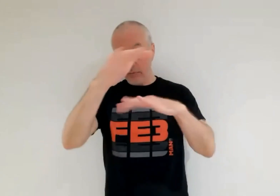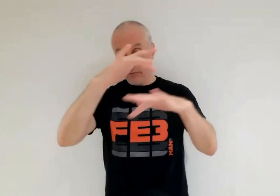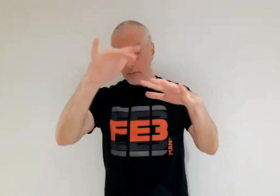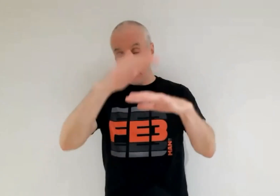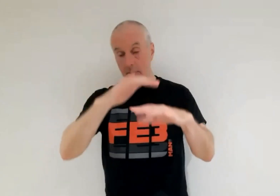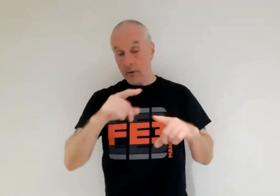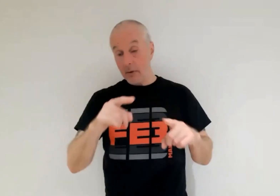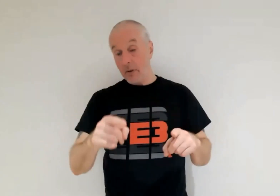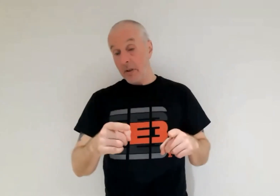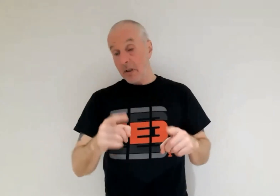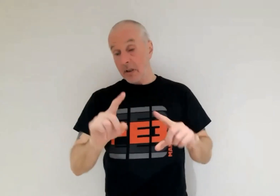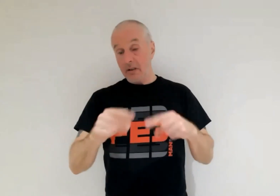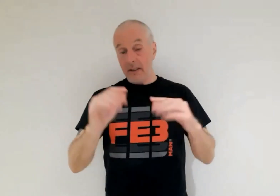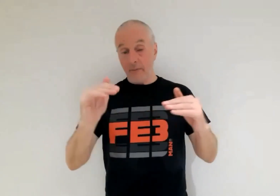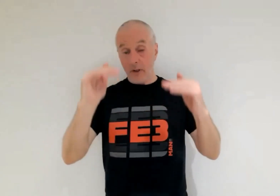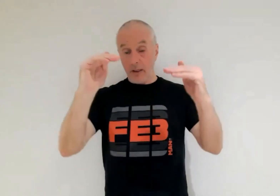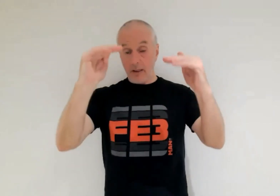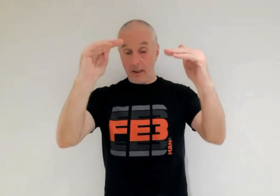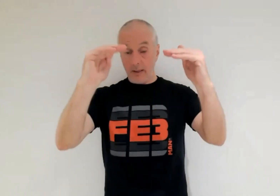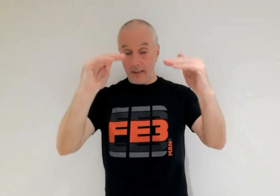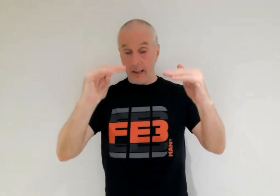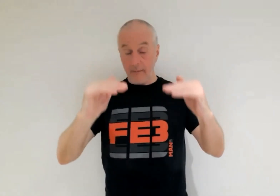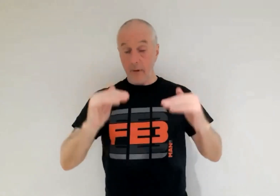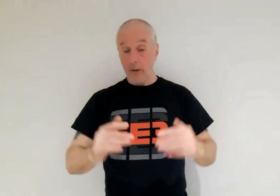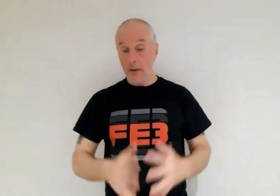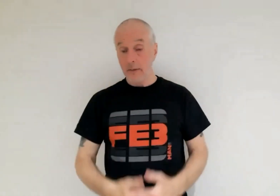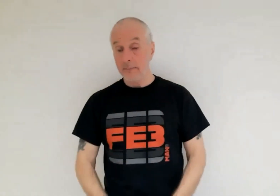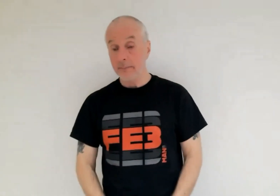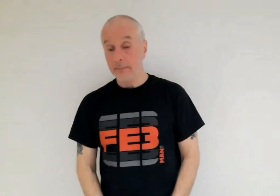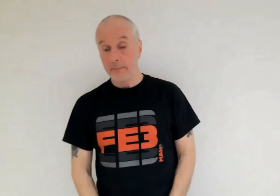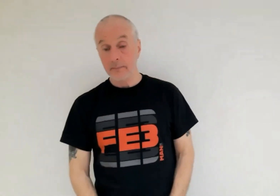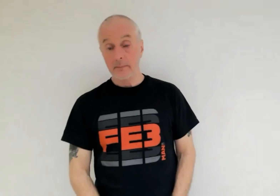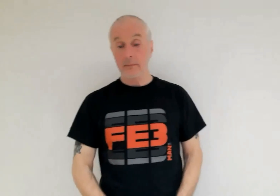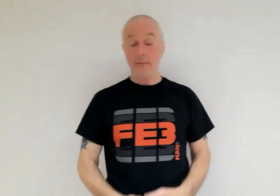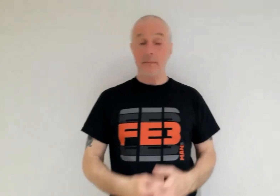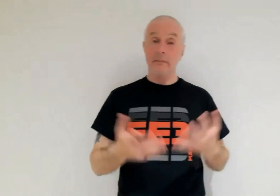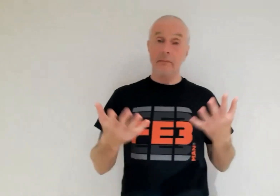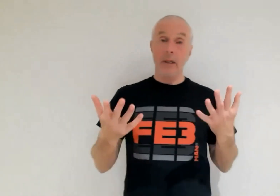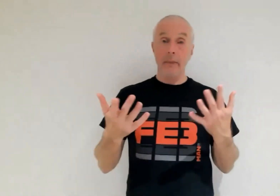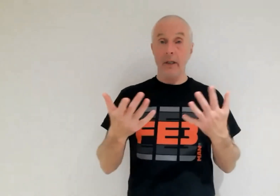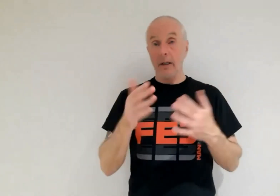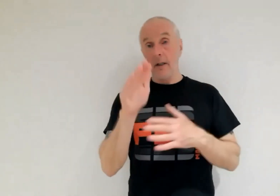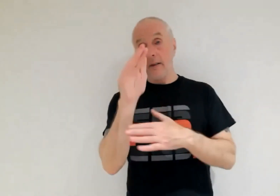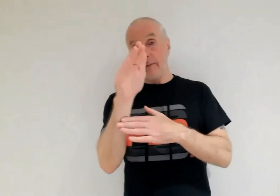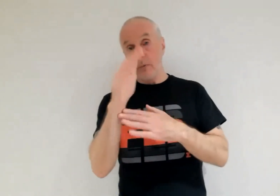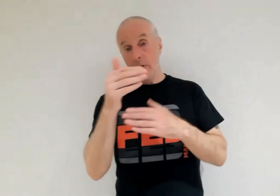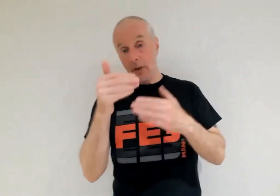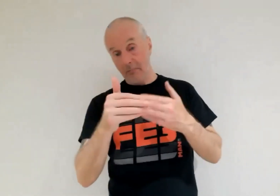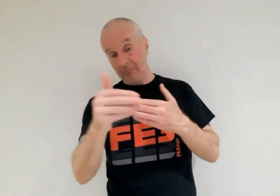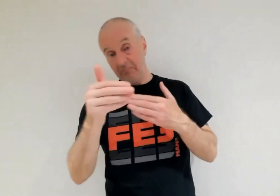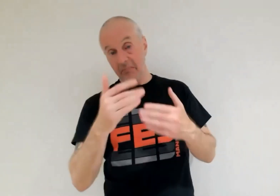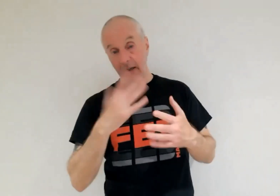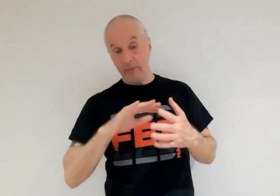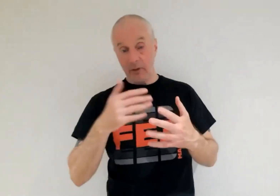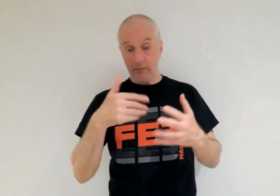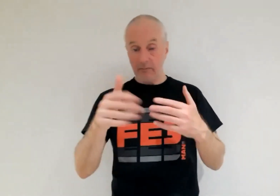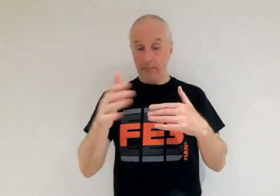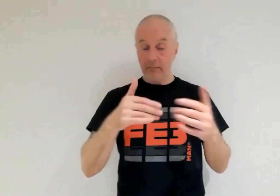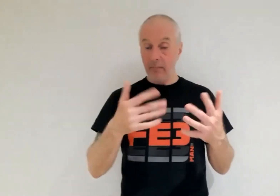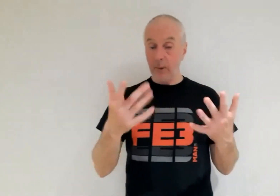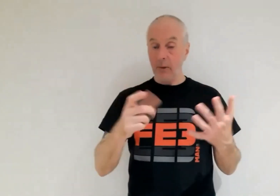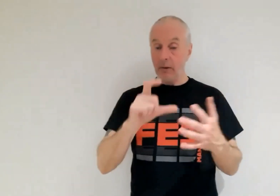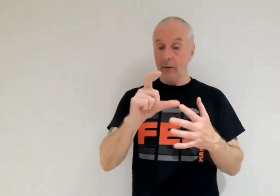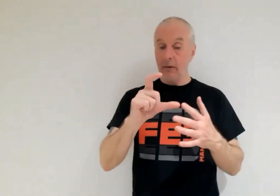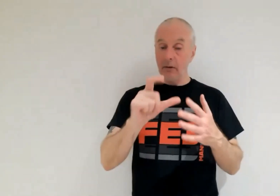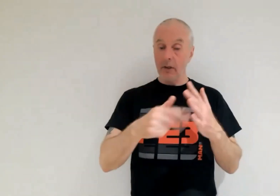2%. Is an issue that would need to be dealt with at some point, but you are talking about a carbon reduction saving on